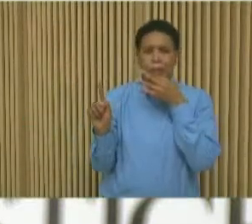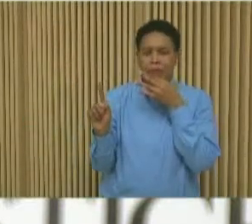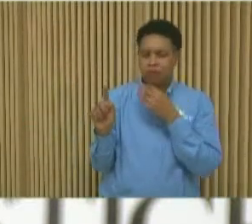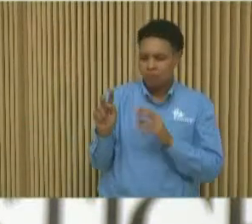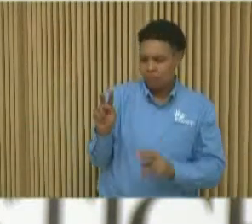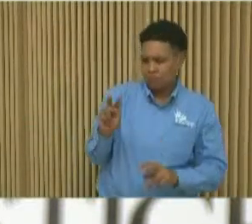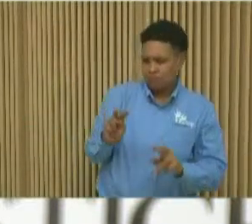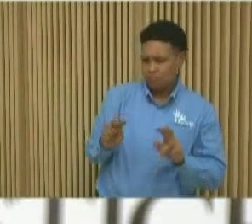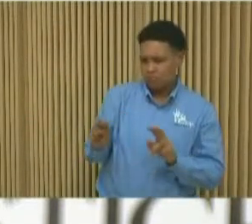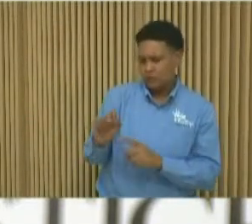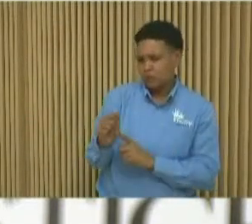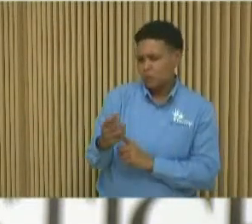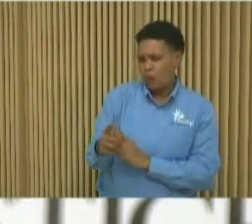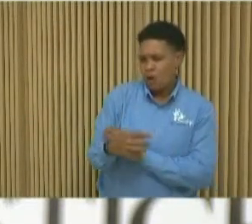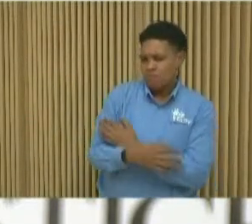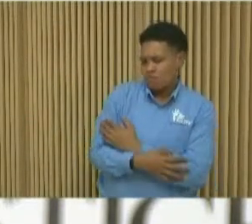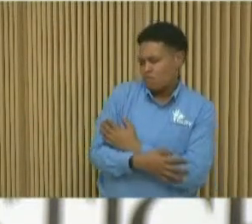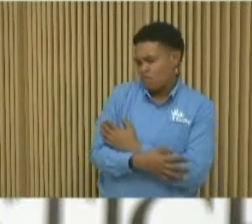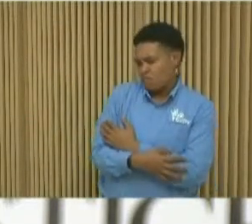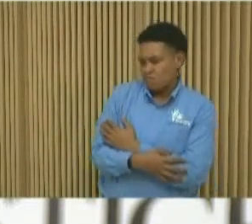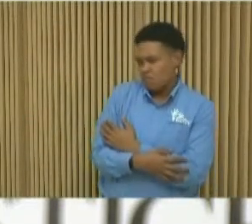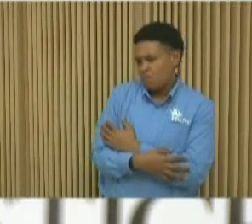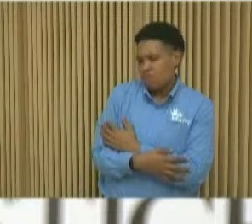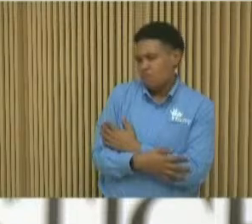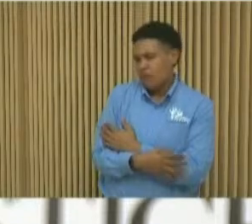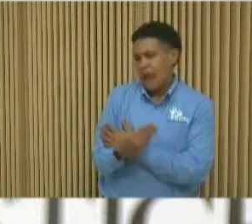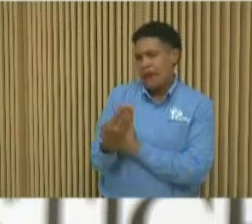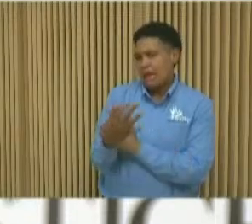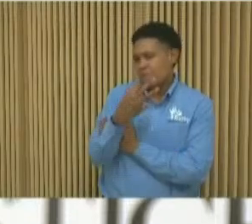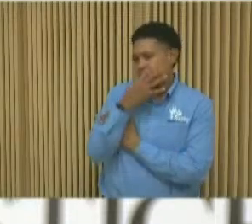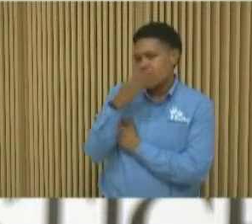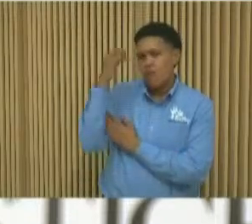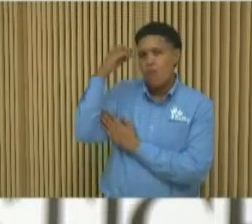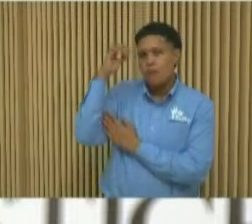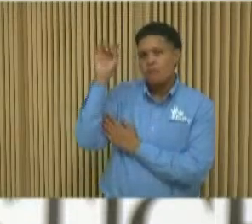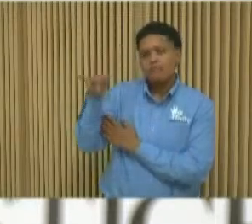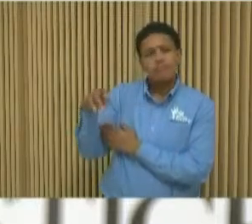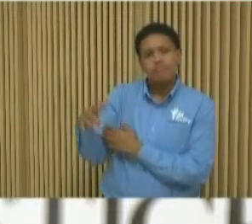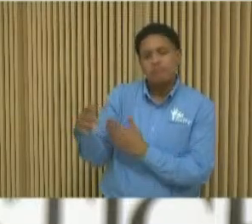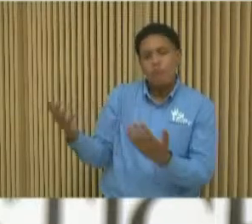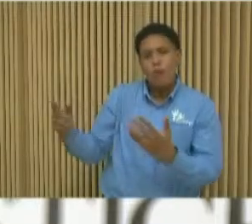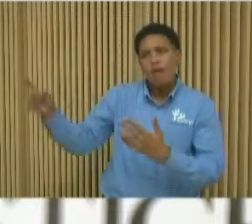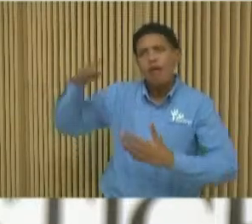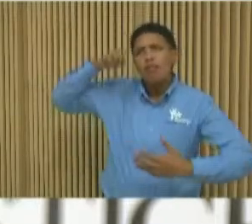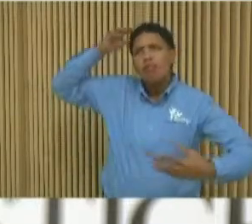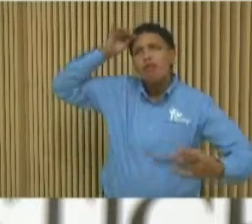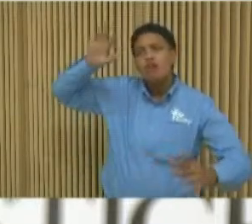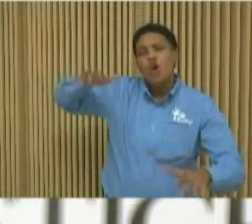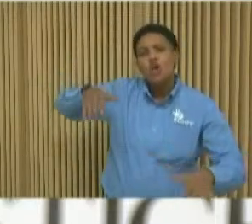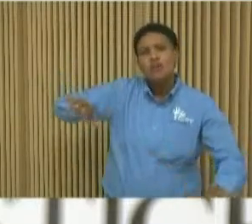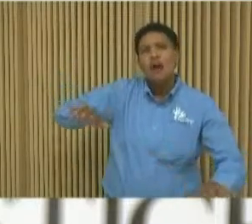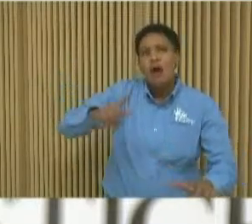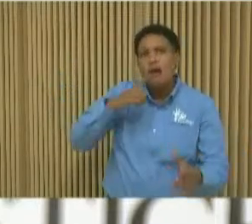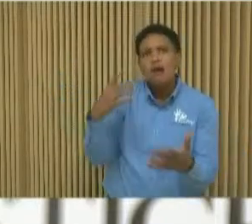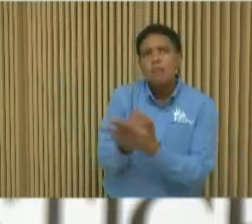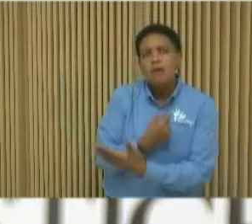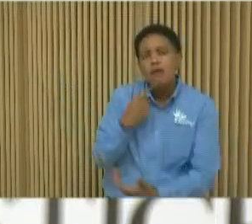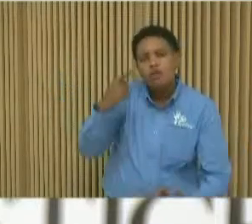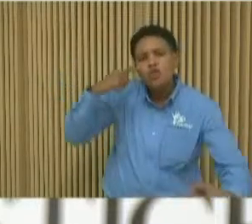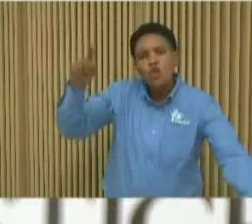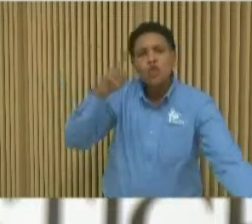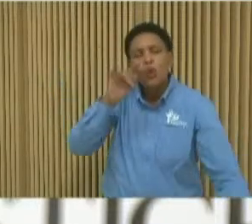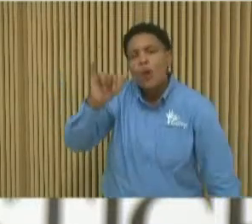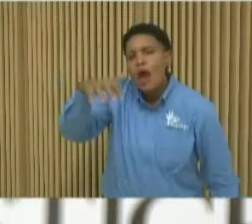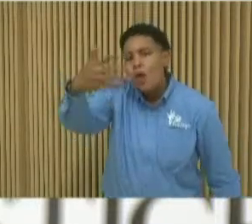look at the situation and then give an expert opinion as to what they think your chances of success might